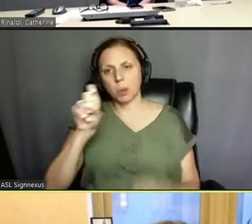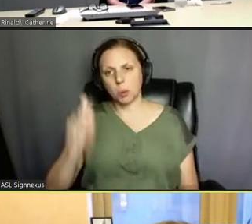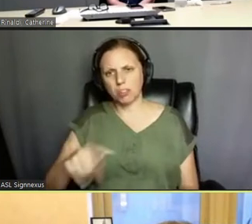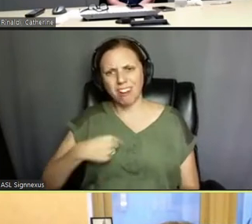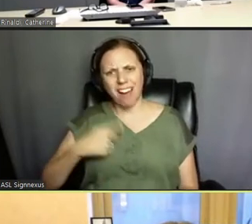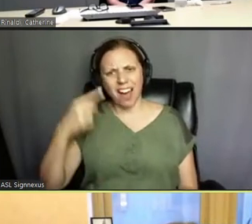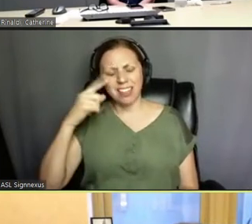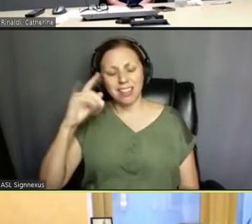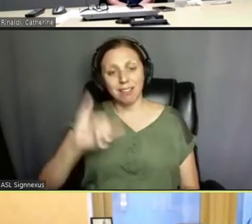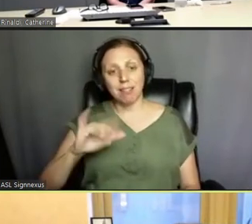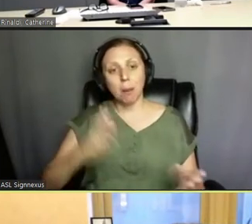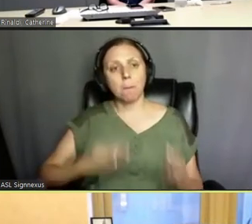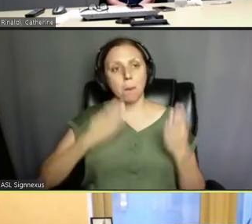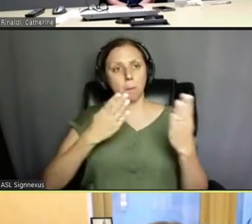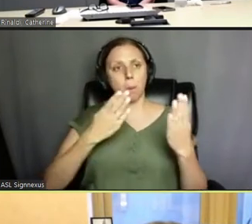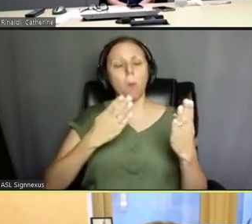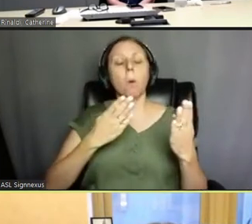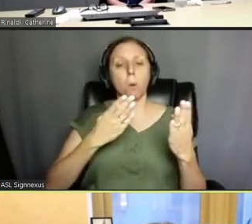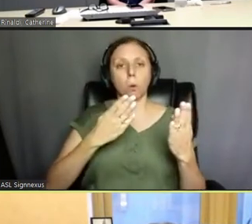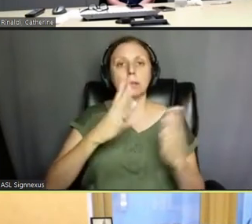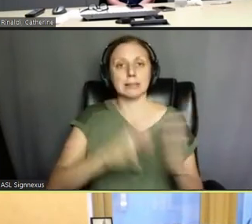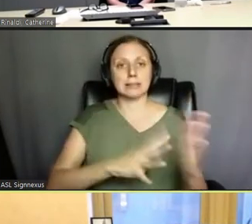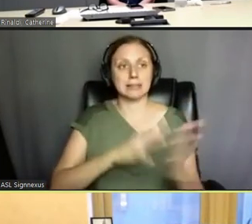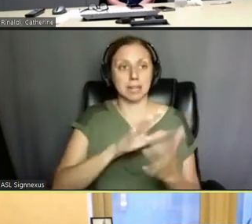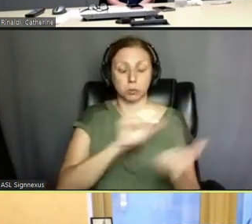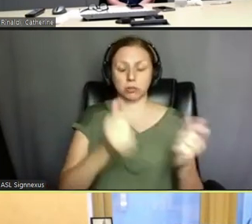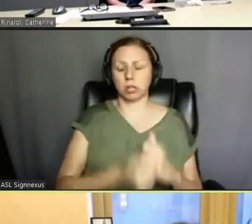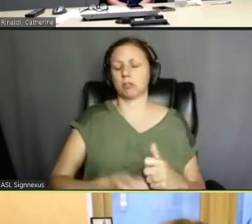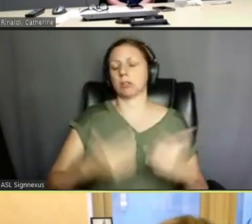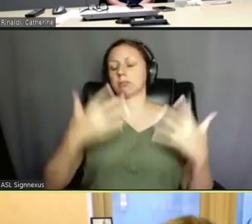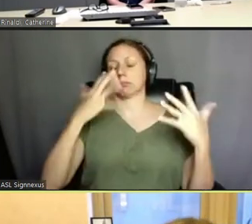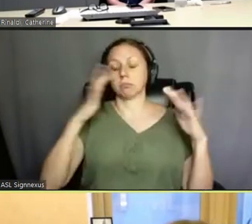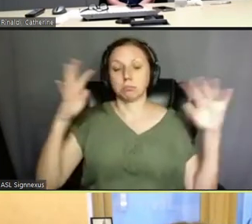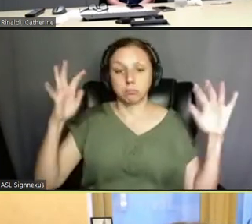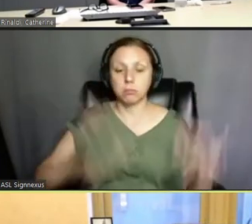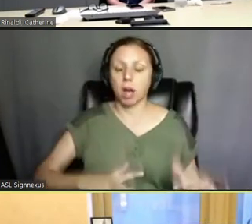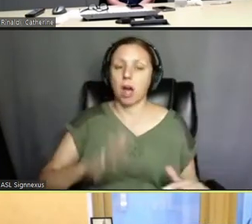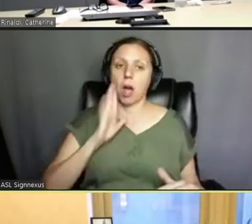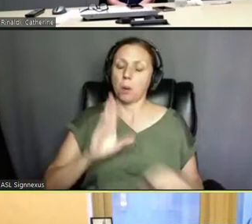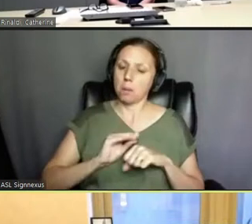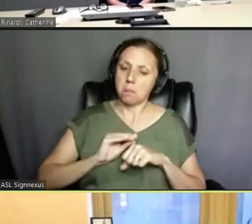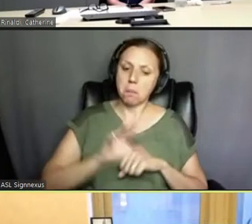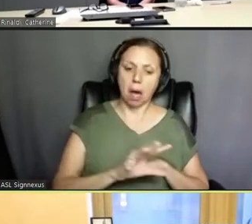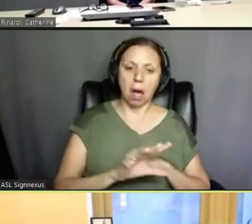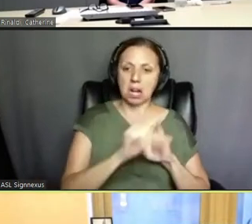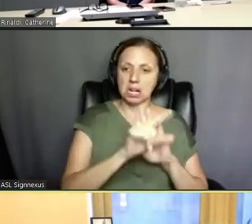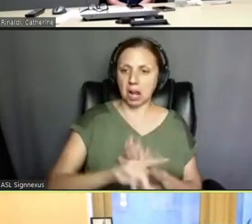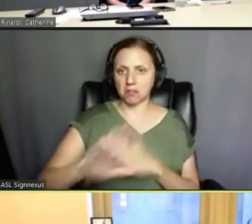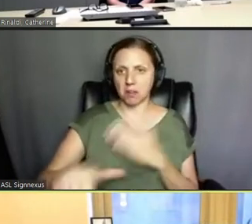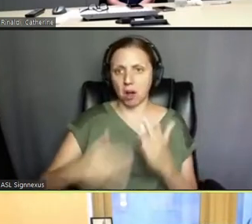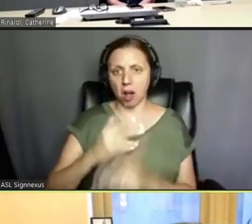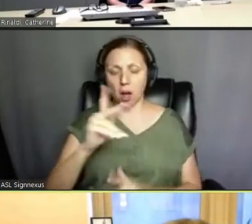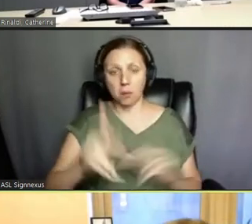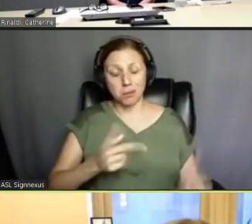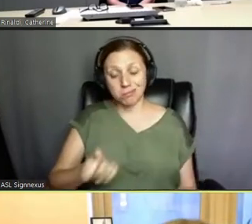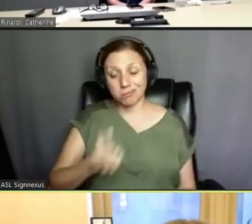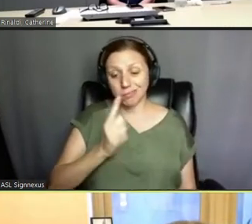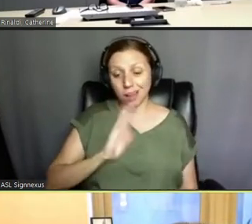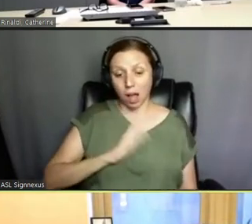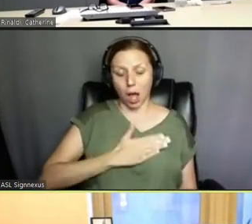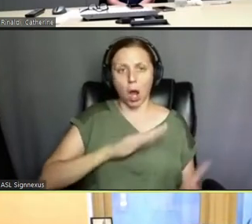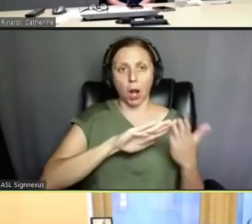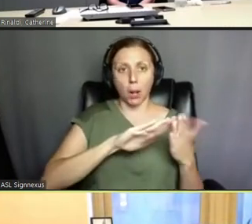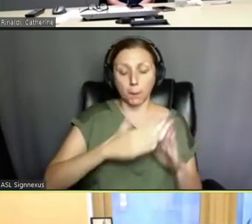the proposed changes are startling and detrimental on every level, where our communities are being